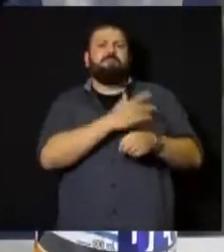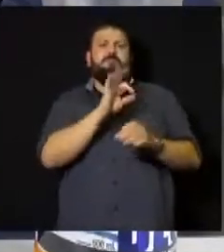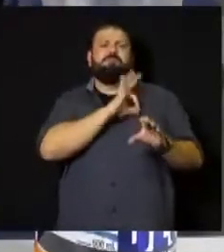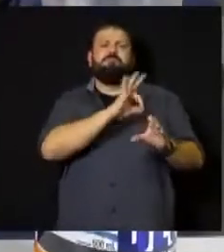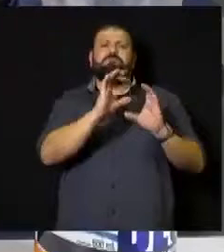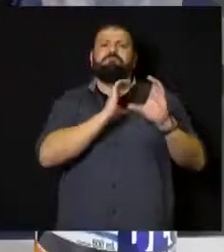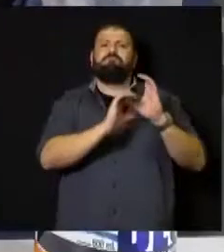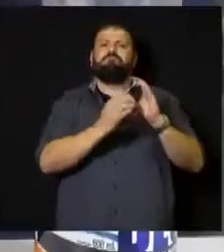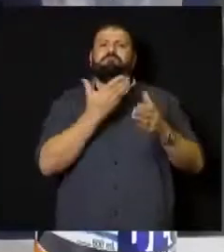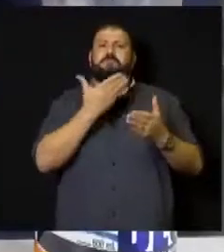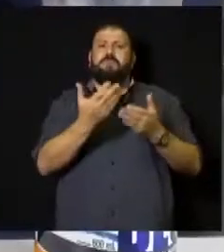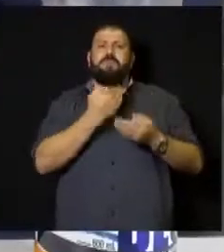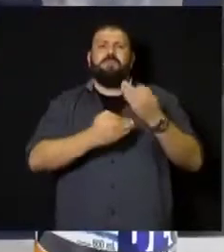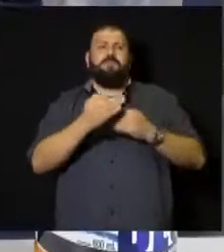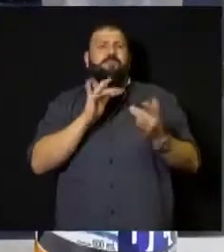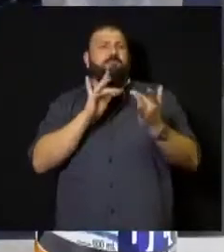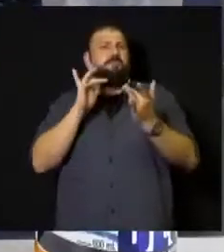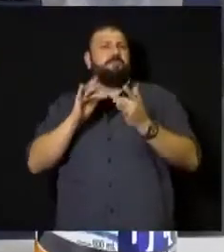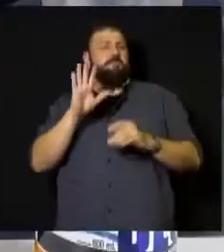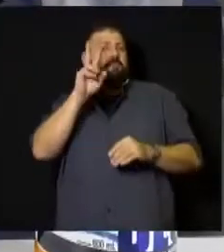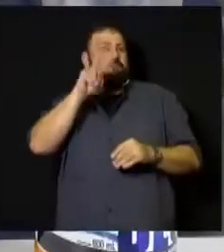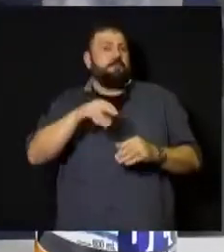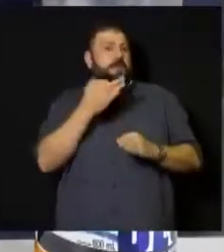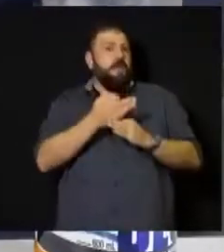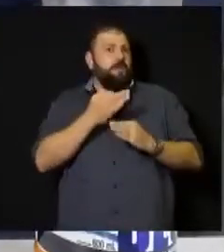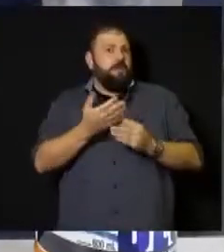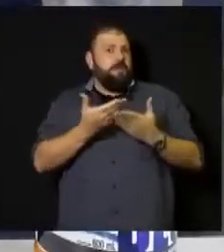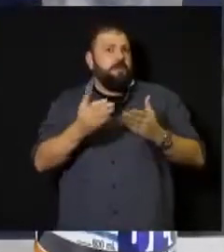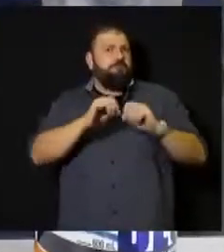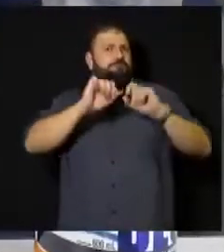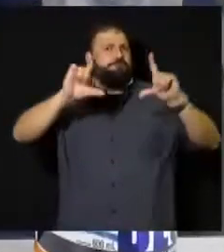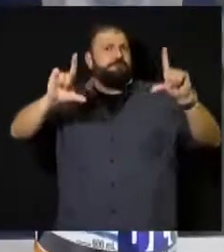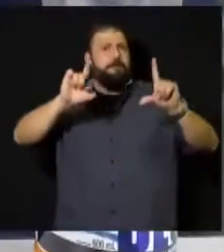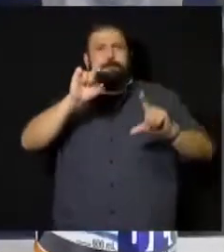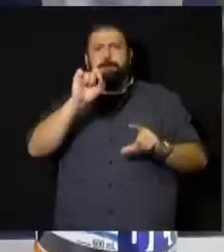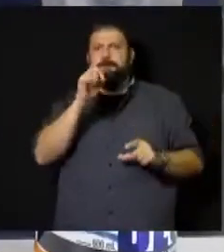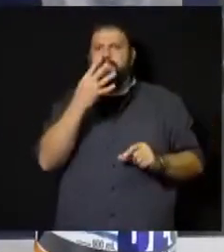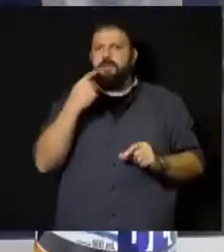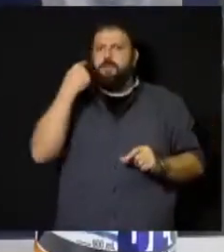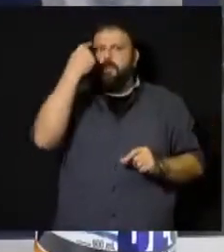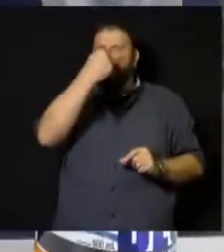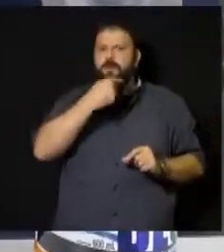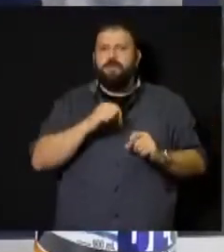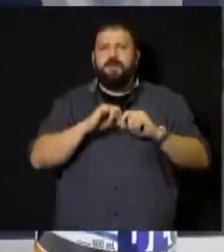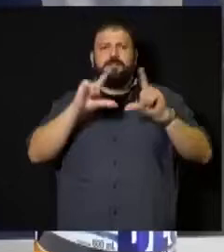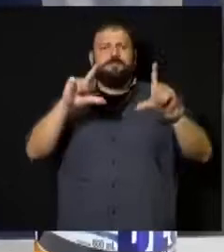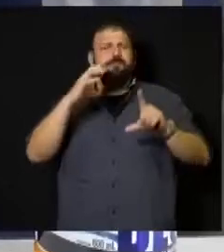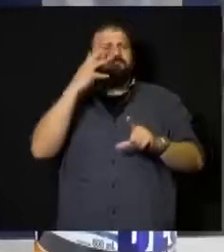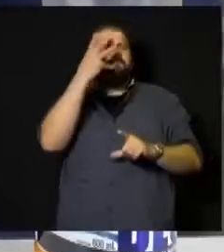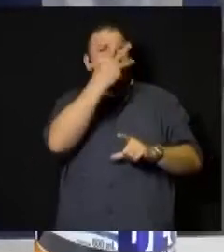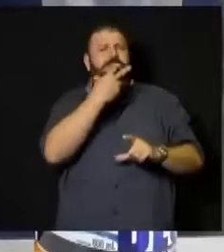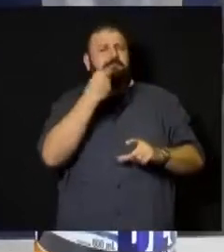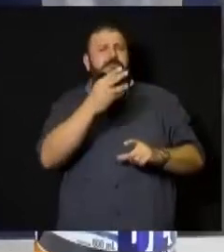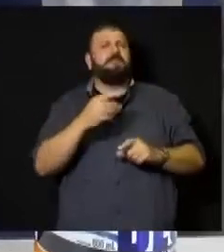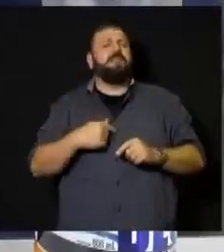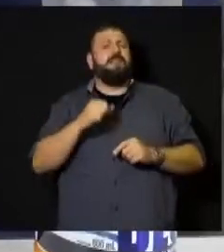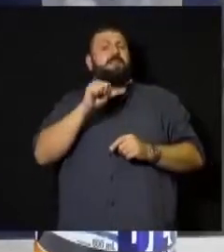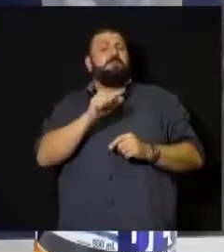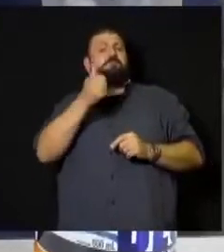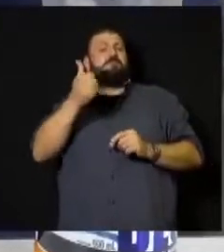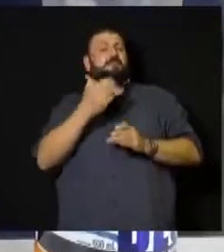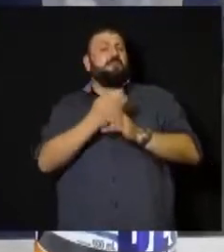going to be remaining. Imagine how we're going to have this 24-hour training, for example, as we're having